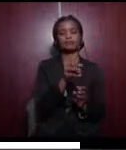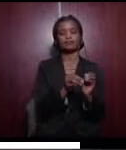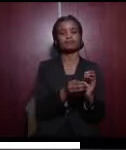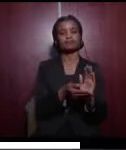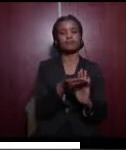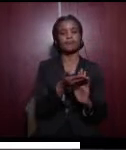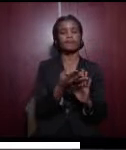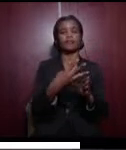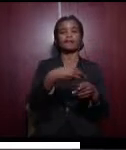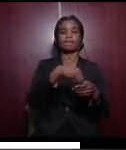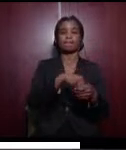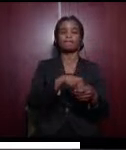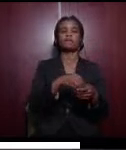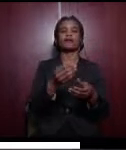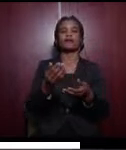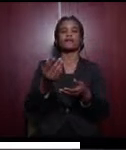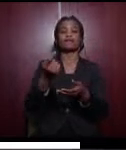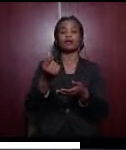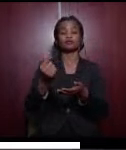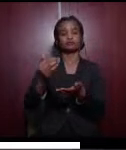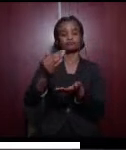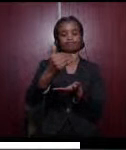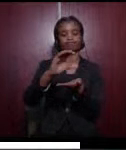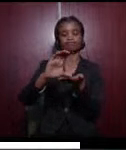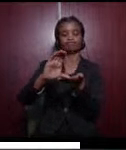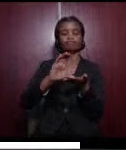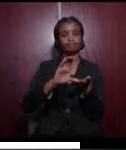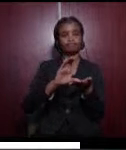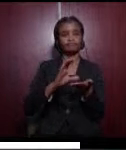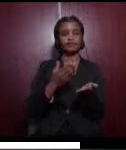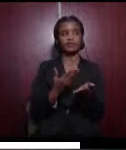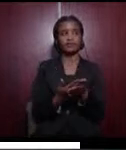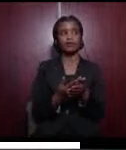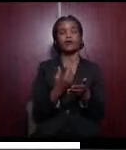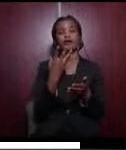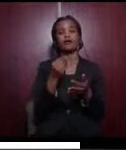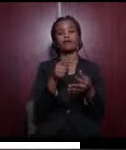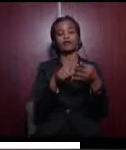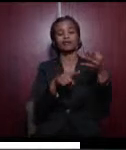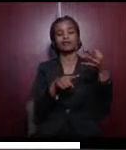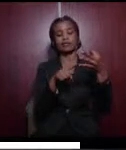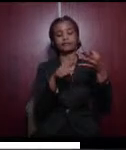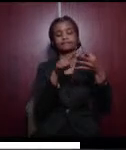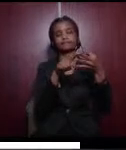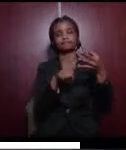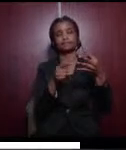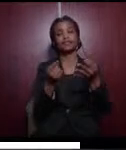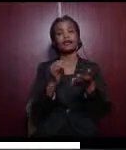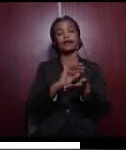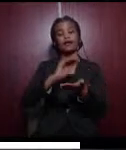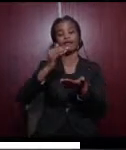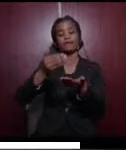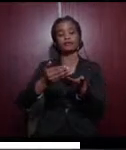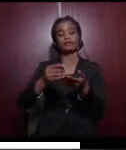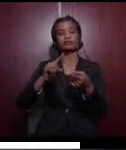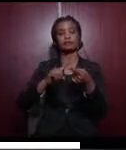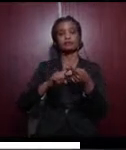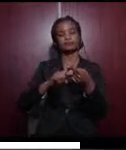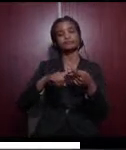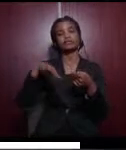various funds that we have mentioned. We have the three dormant funds at the moment, which is the State President